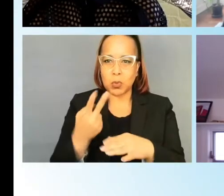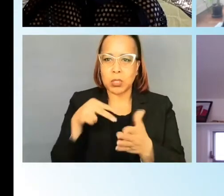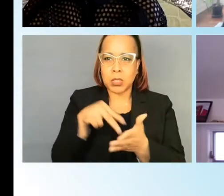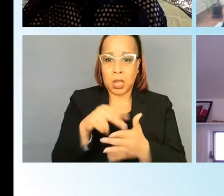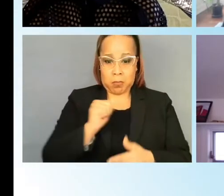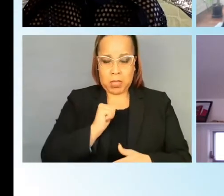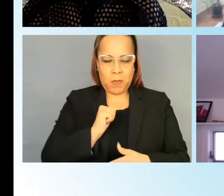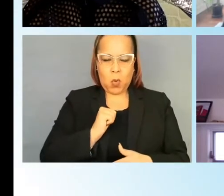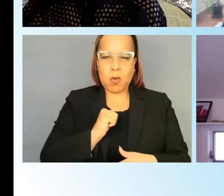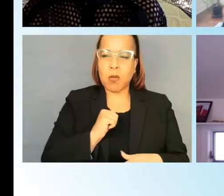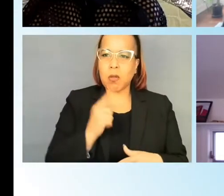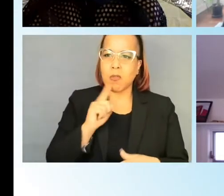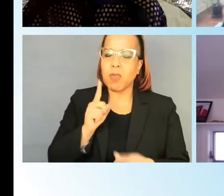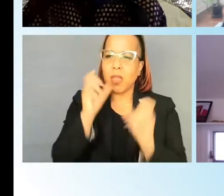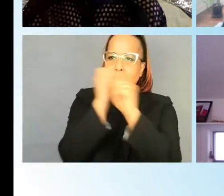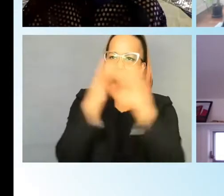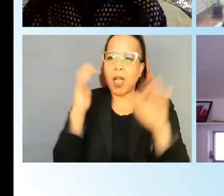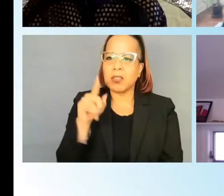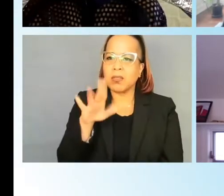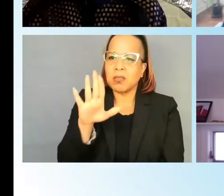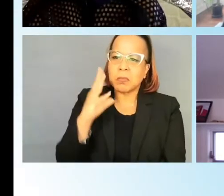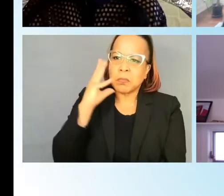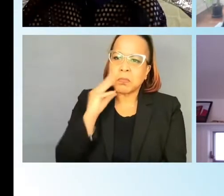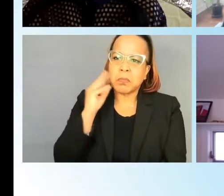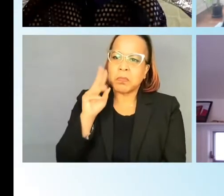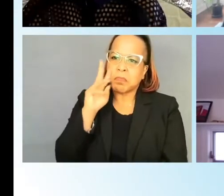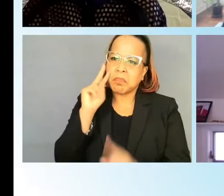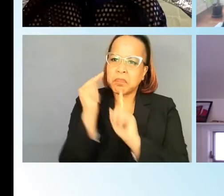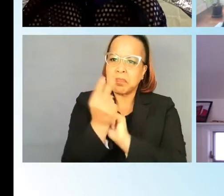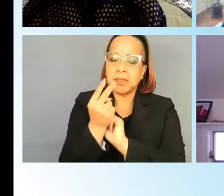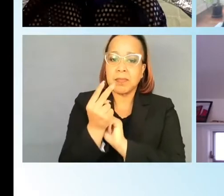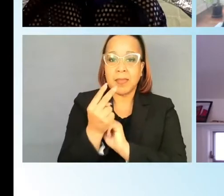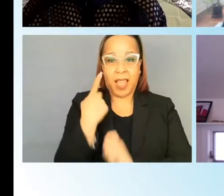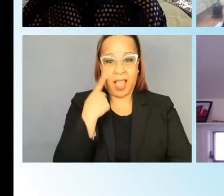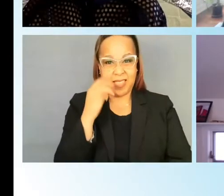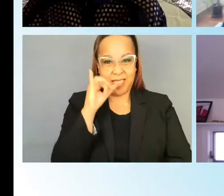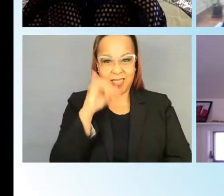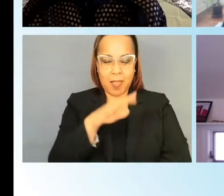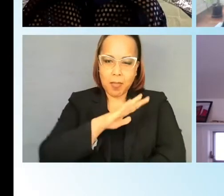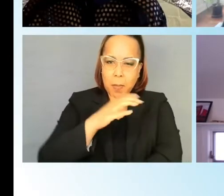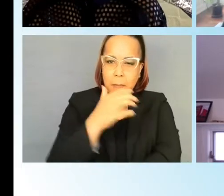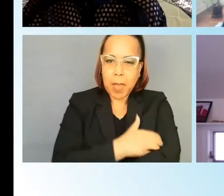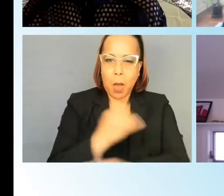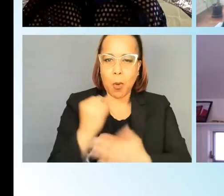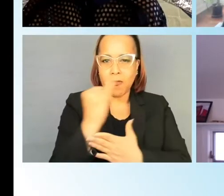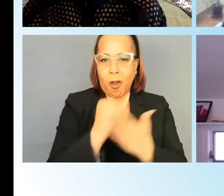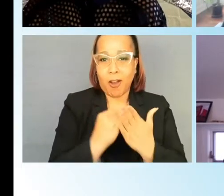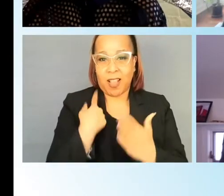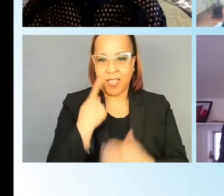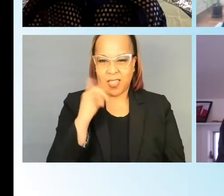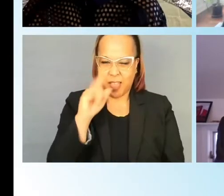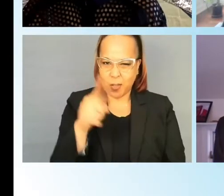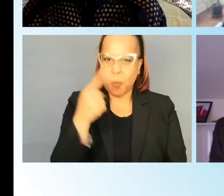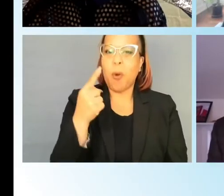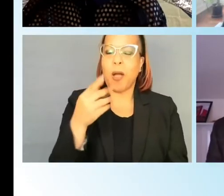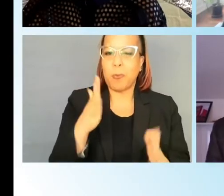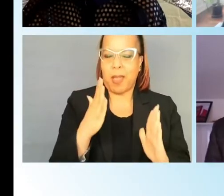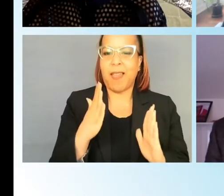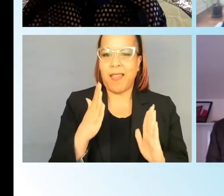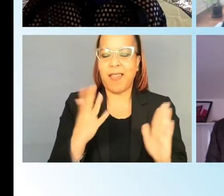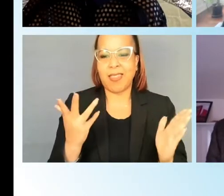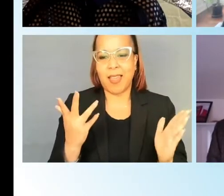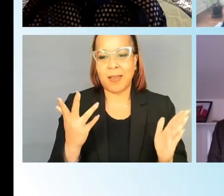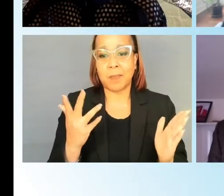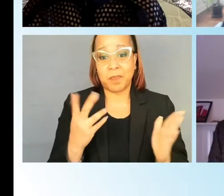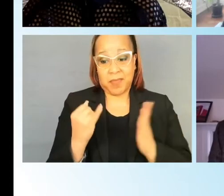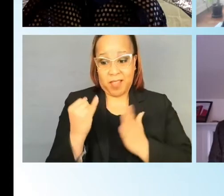yourself and imagine what somebody else sees. I think that's the power of art, and I think that that is one of the ways in which the